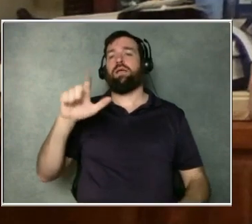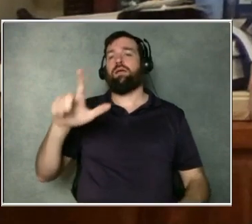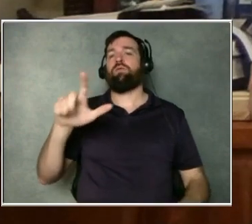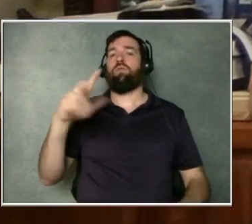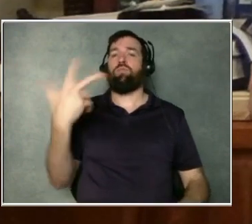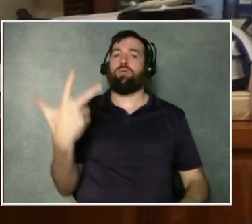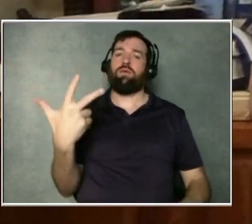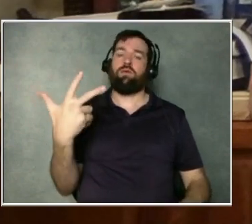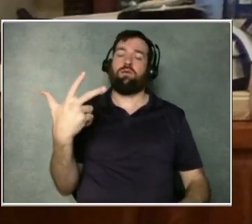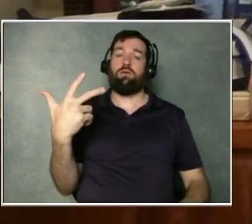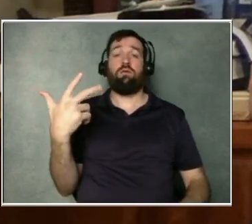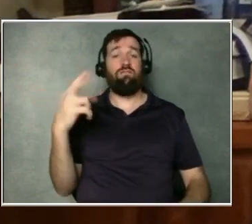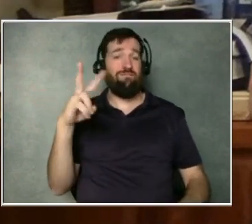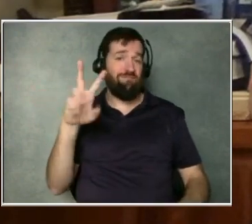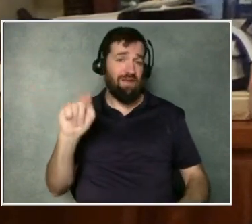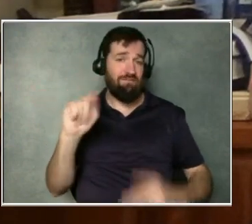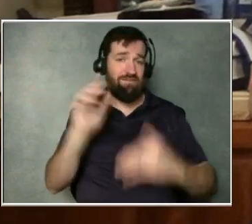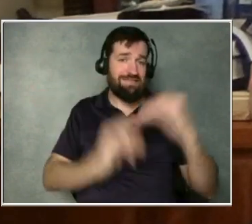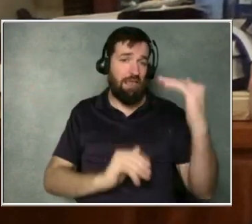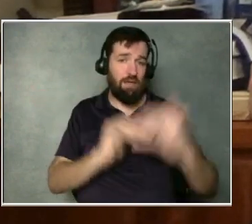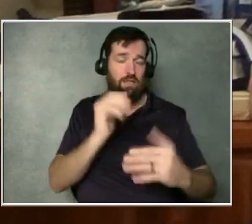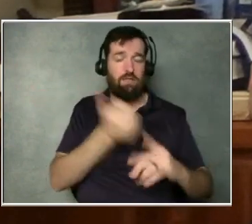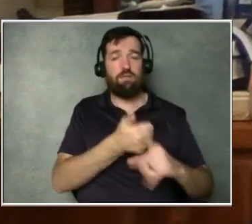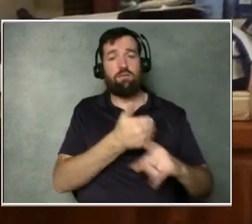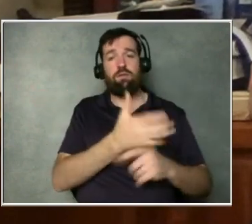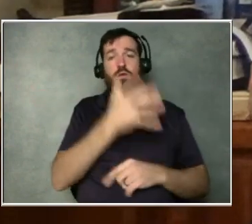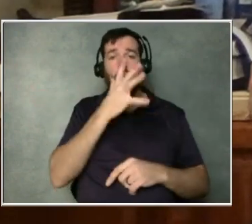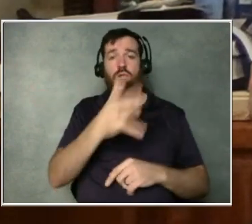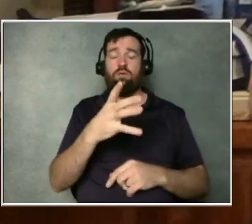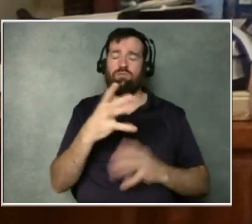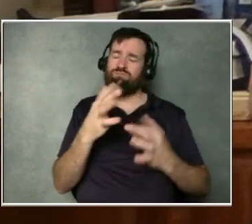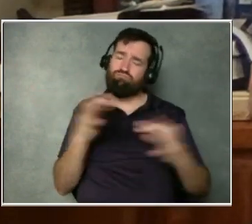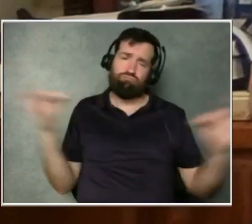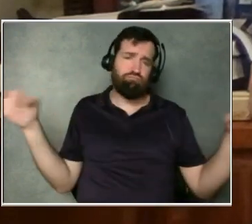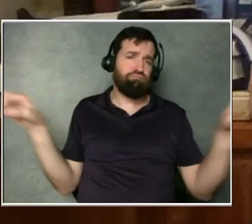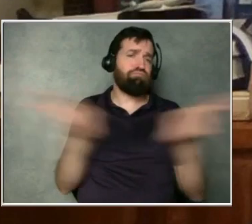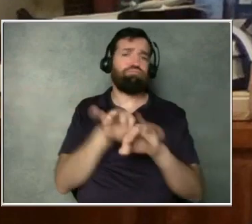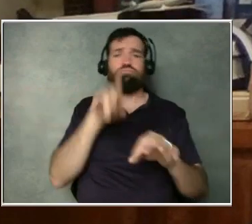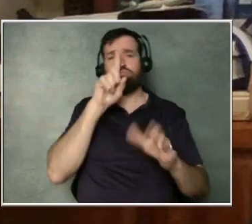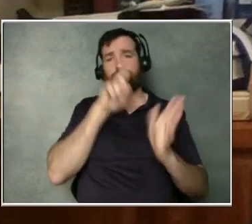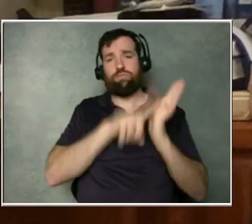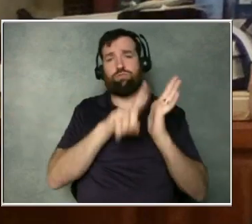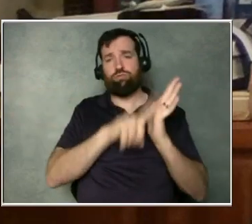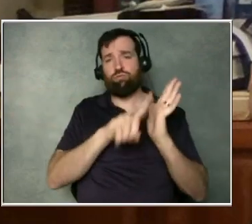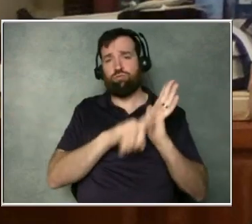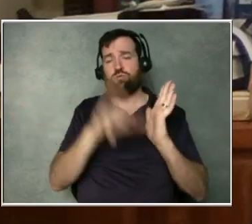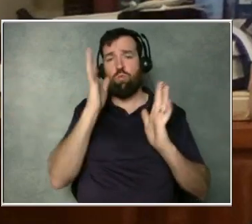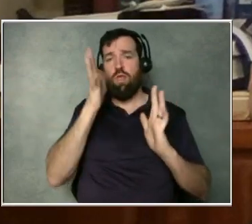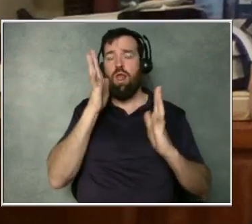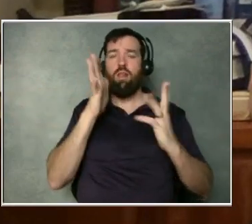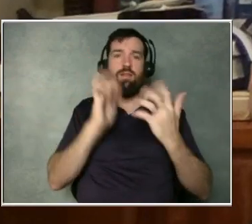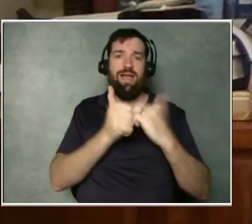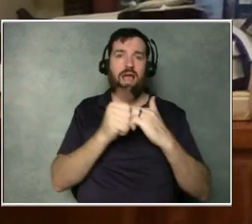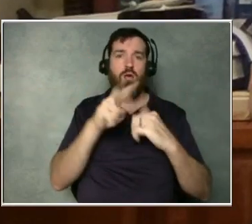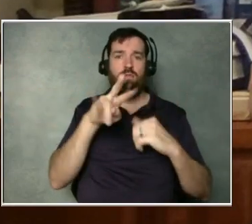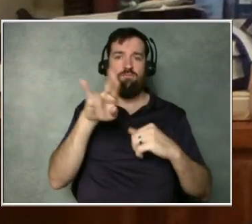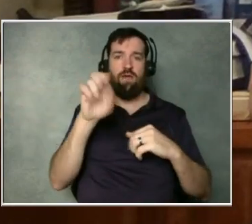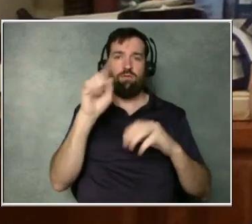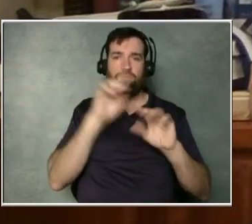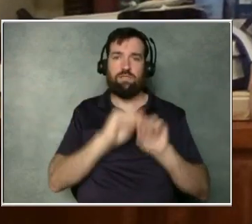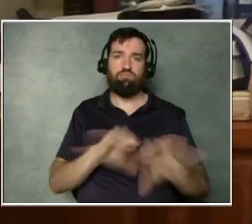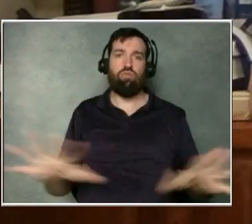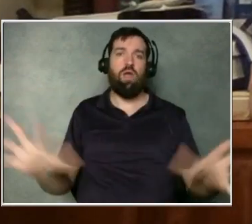veterinary facility there, and they're going to do some really important research on how this virus is spreading